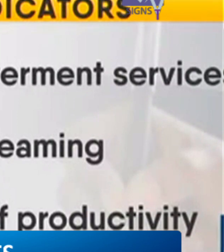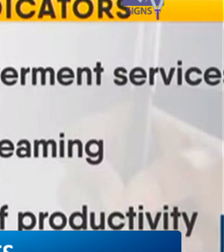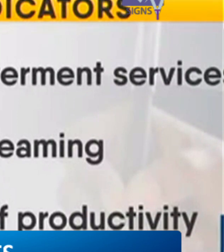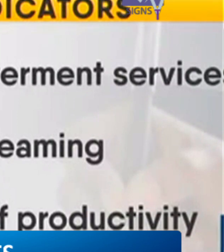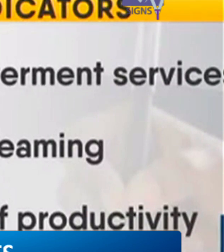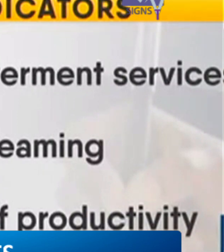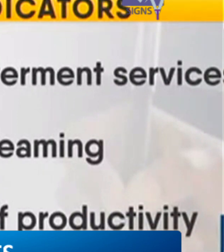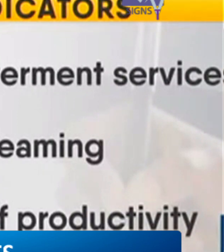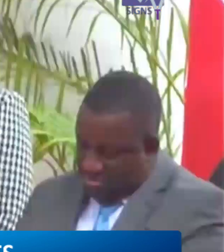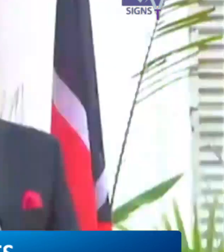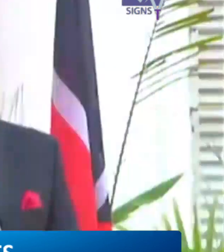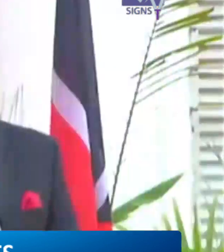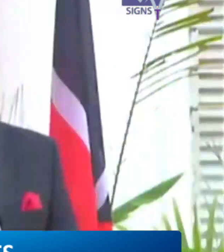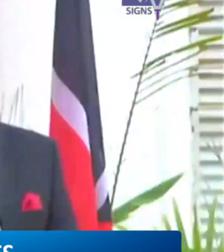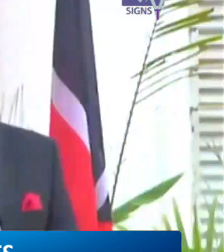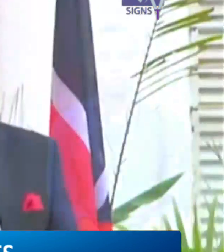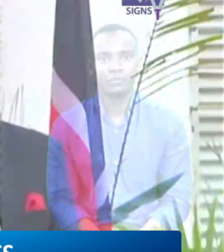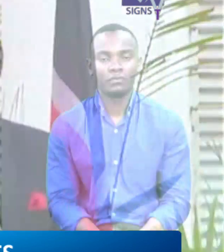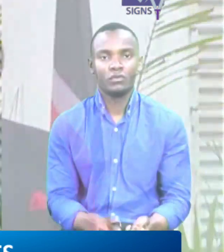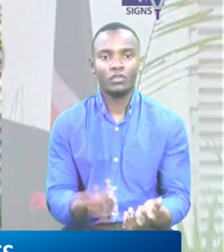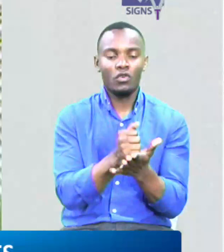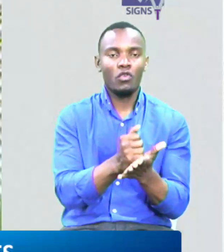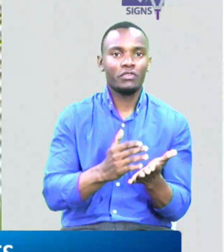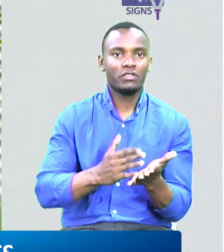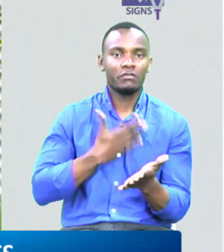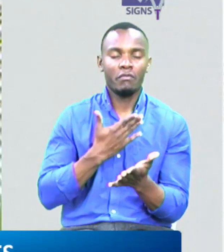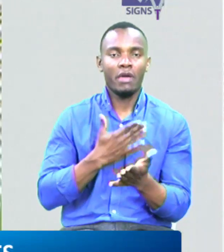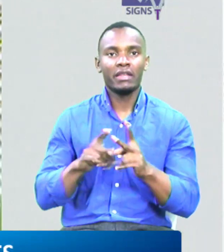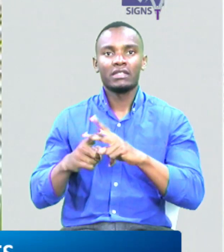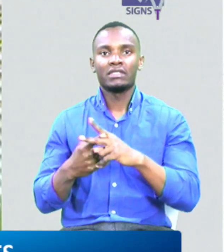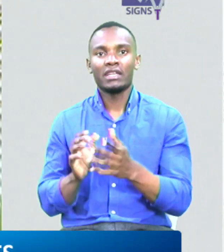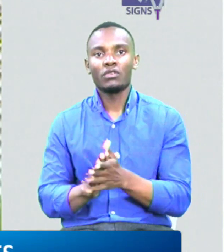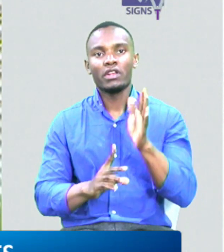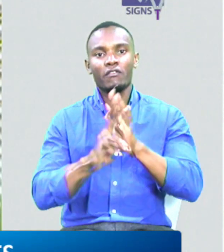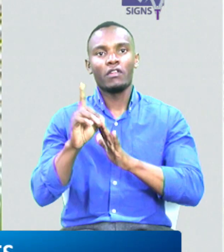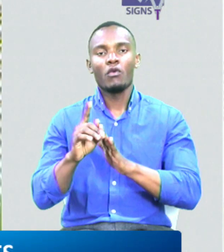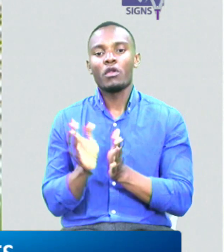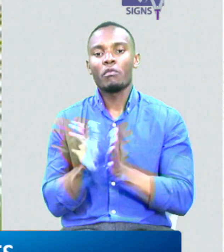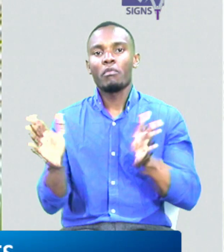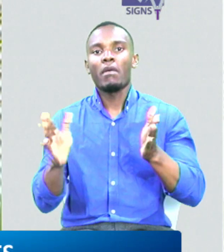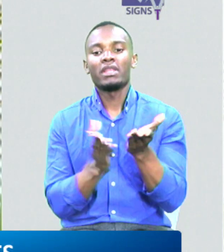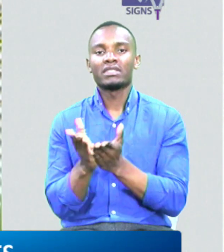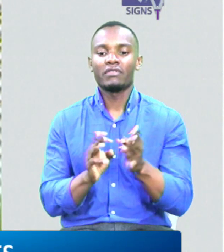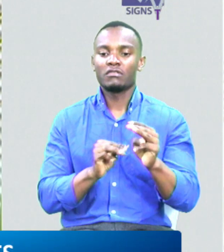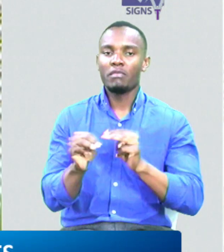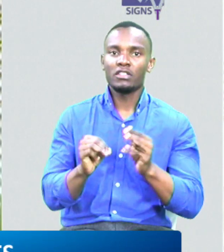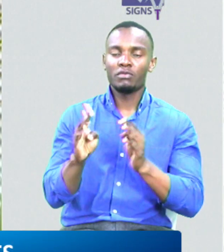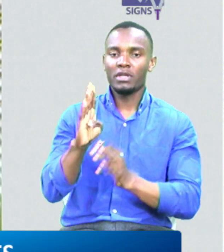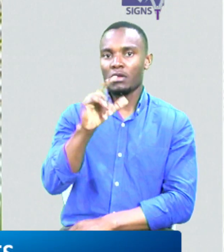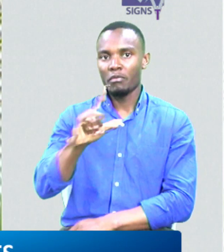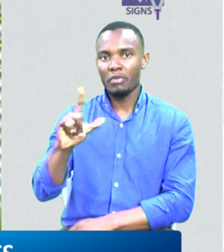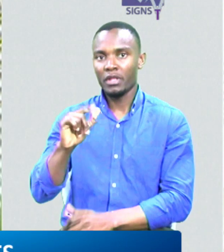And this came even as the president called out members of his cabinet for corruption and making